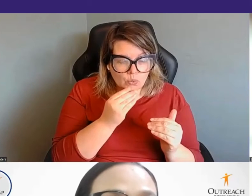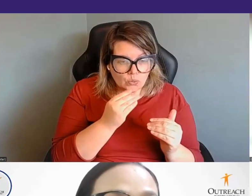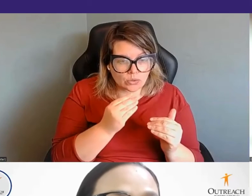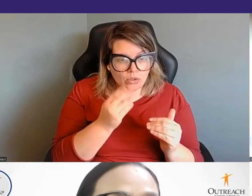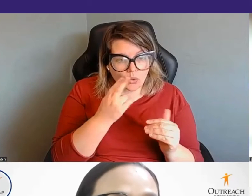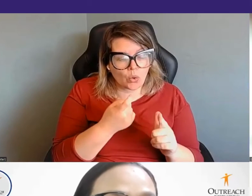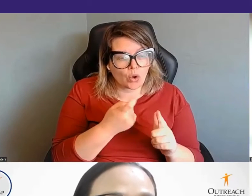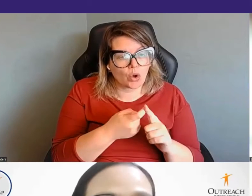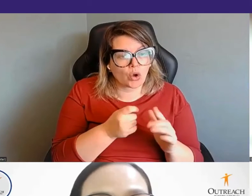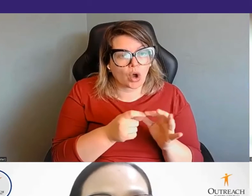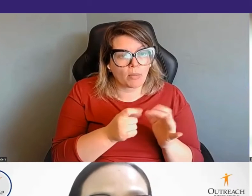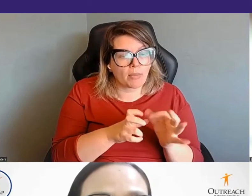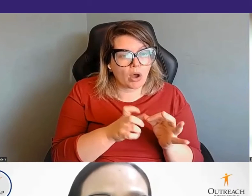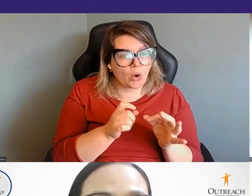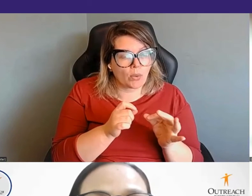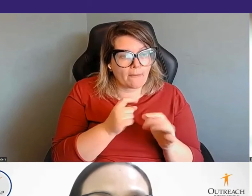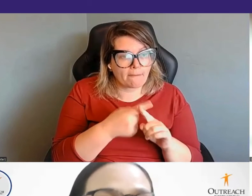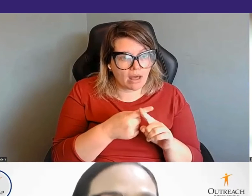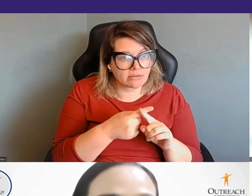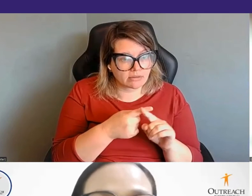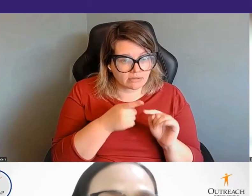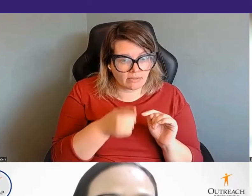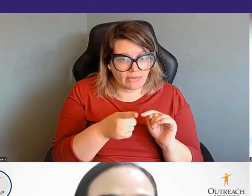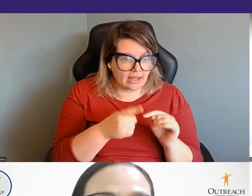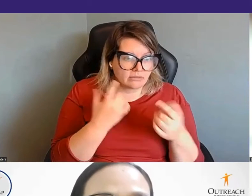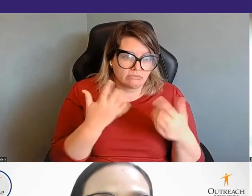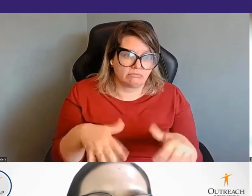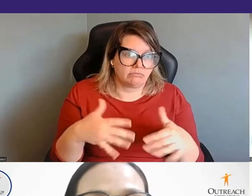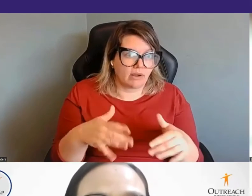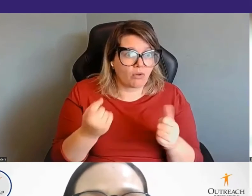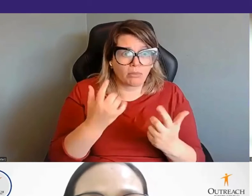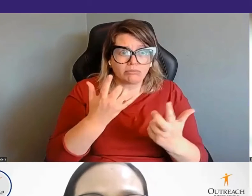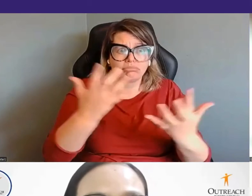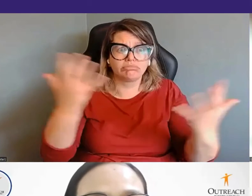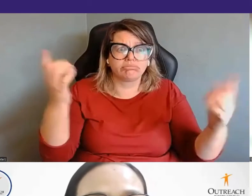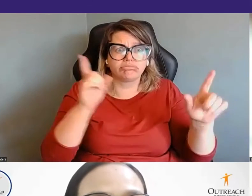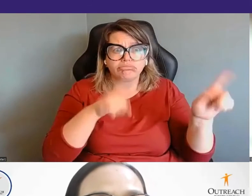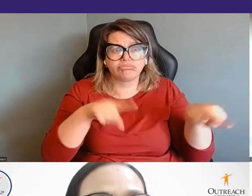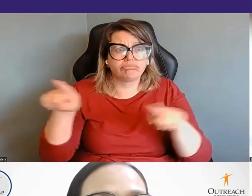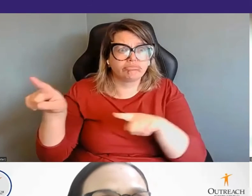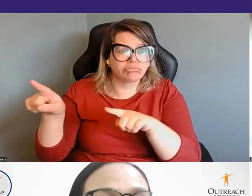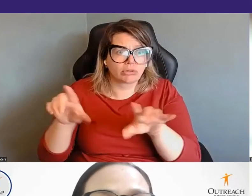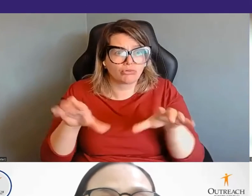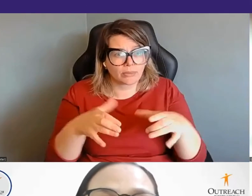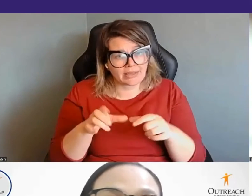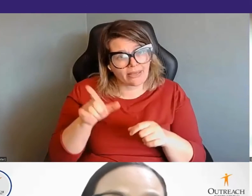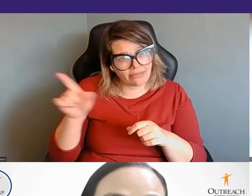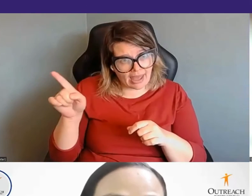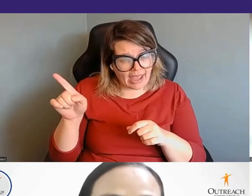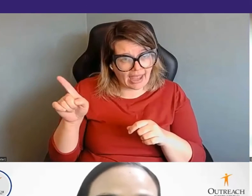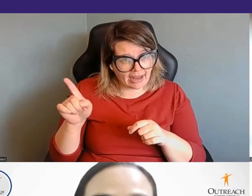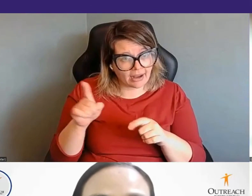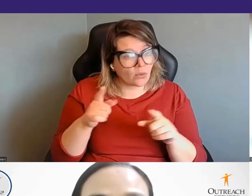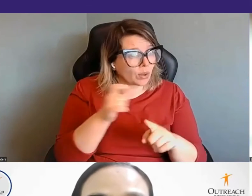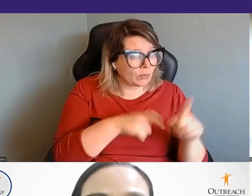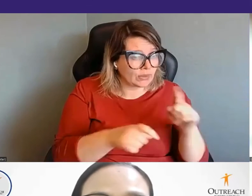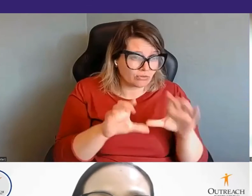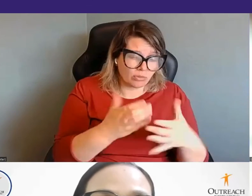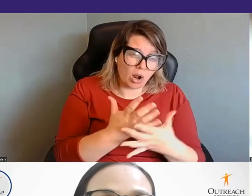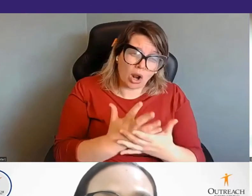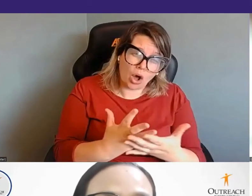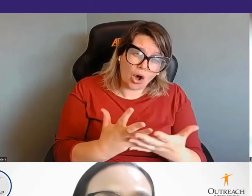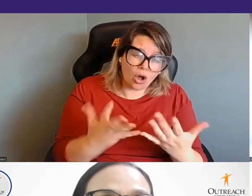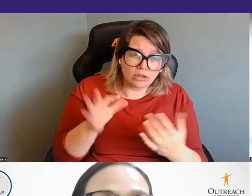Combo Toolbox decided out of thousands of community groups who have submitted blogs article